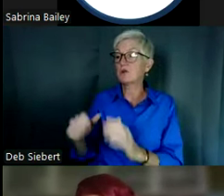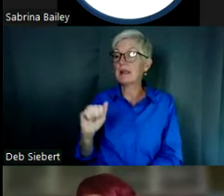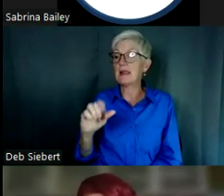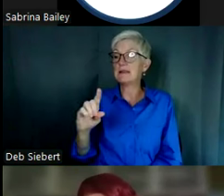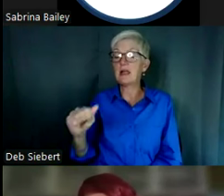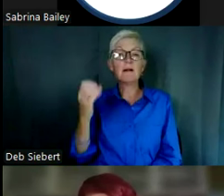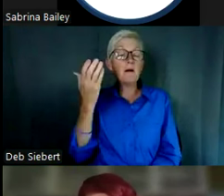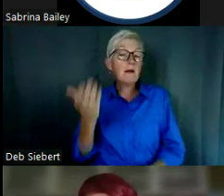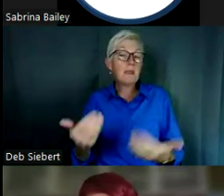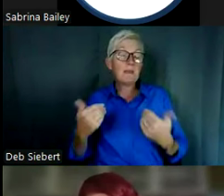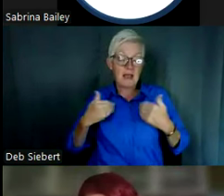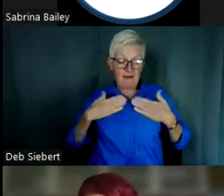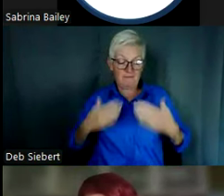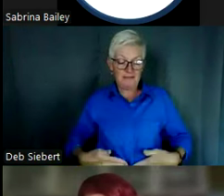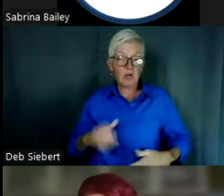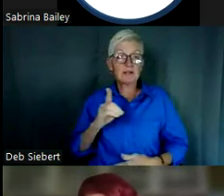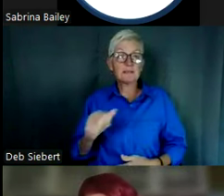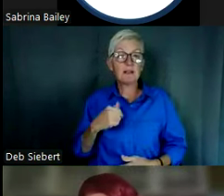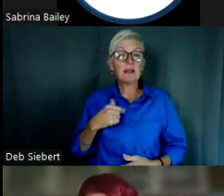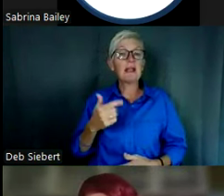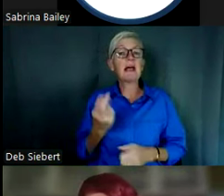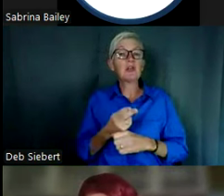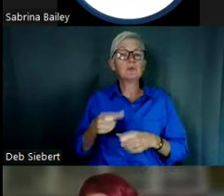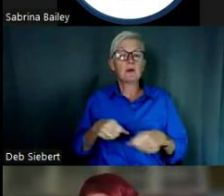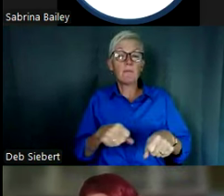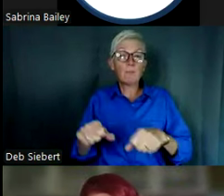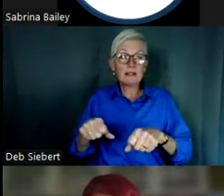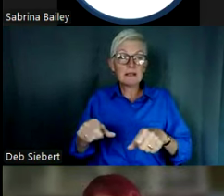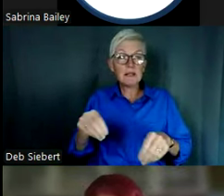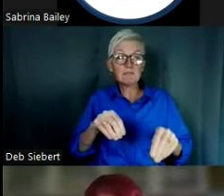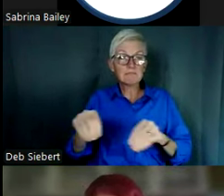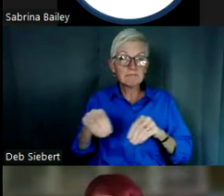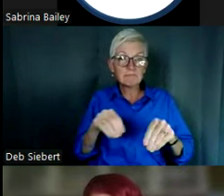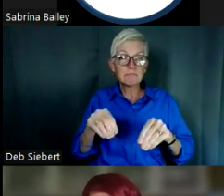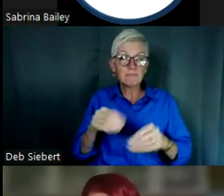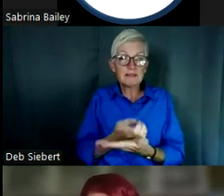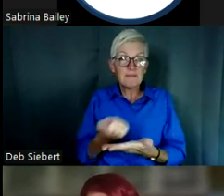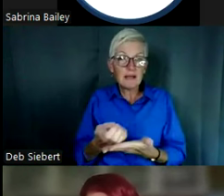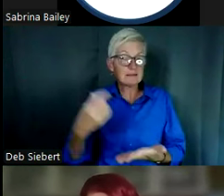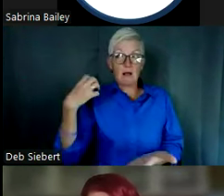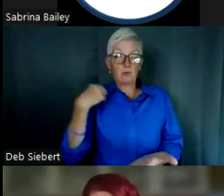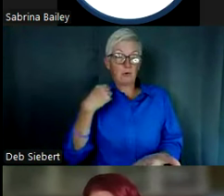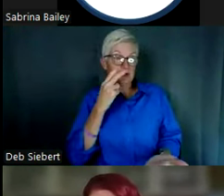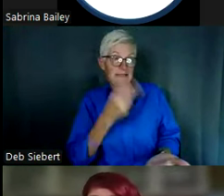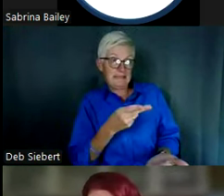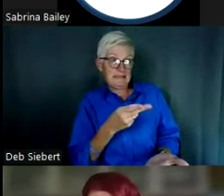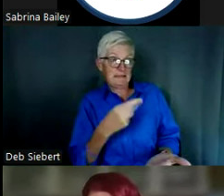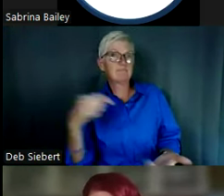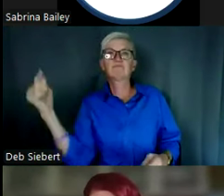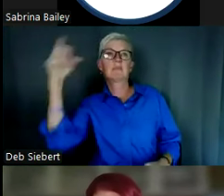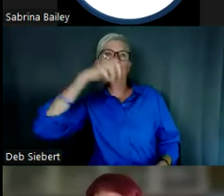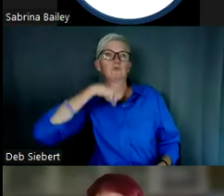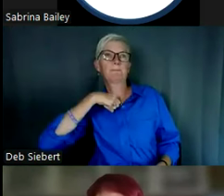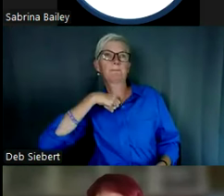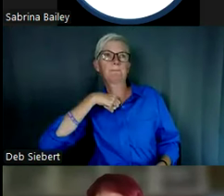use a mobility device on a periodic basis. The employer sees me using that mobility device and makes an assumption